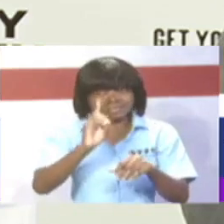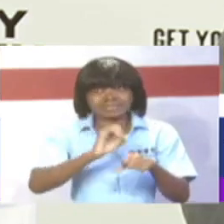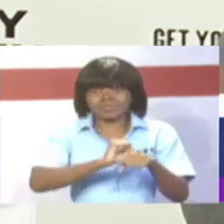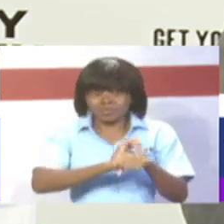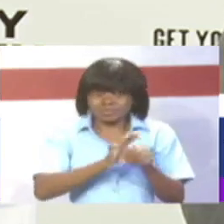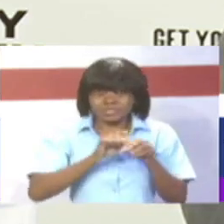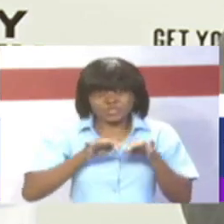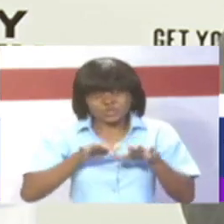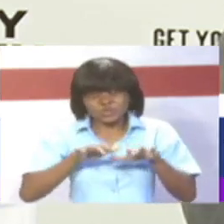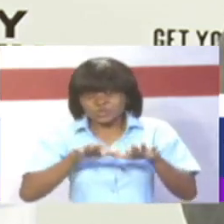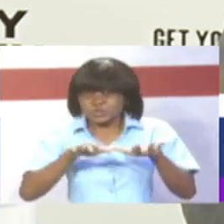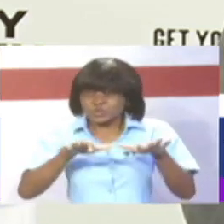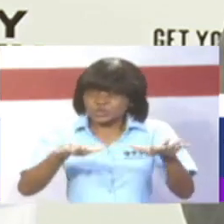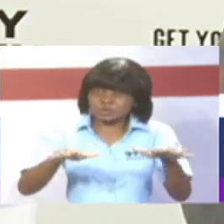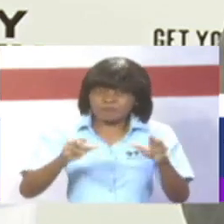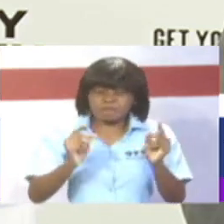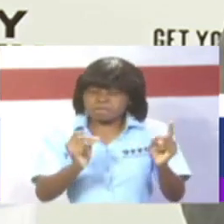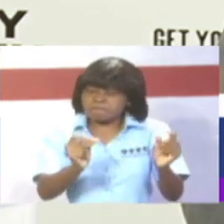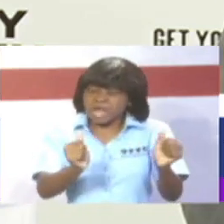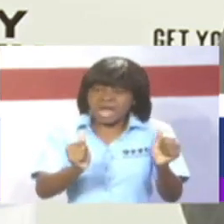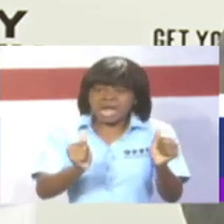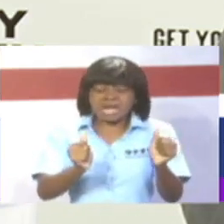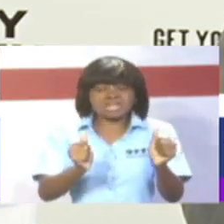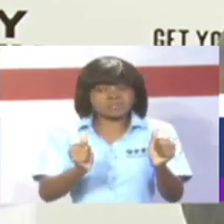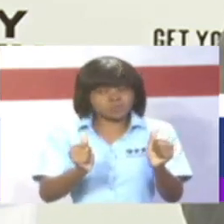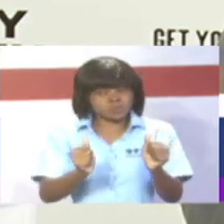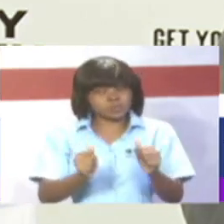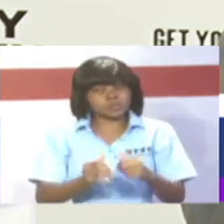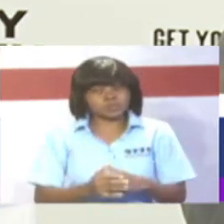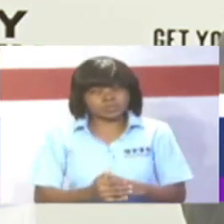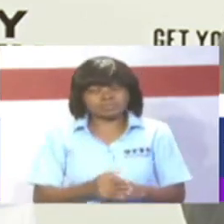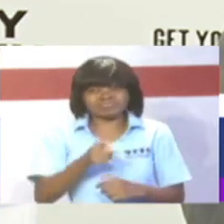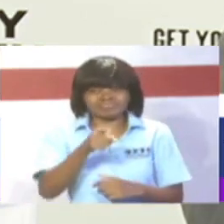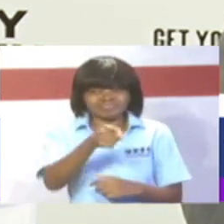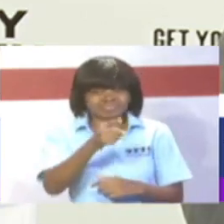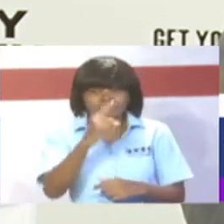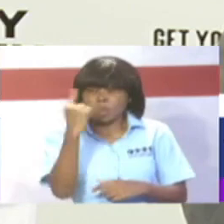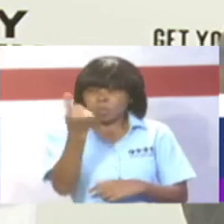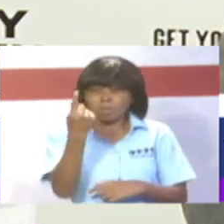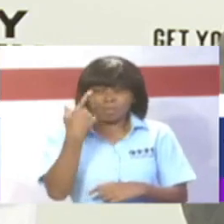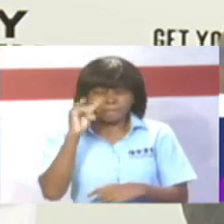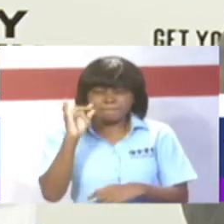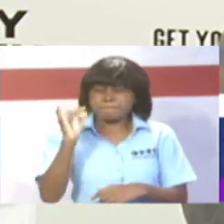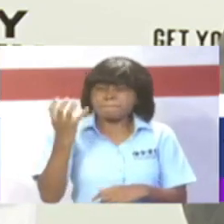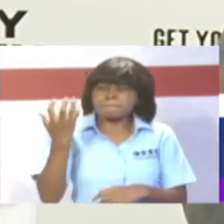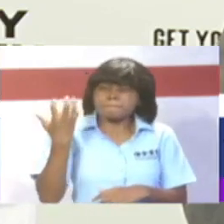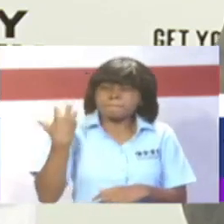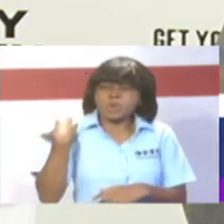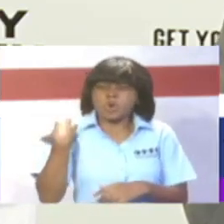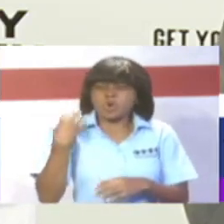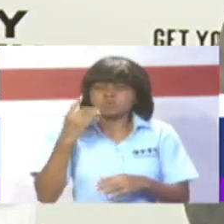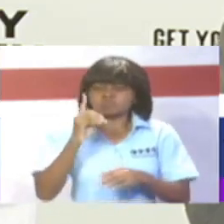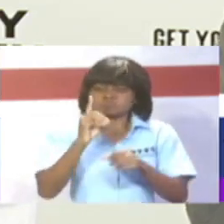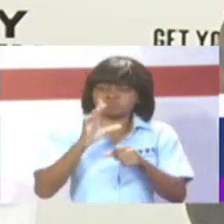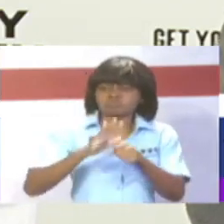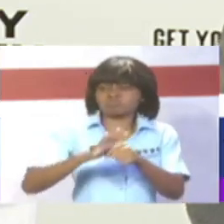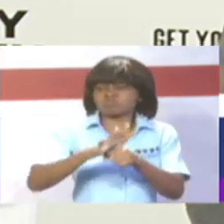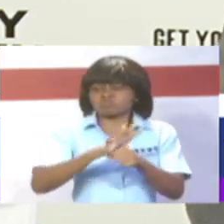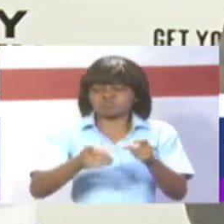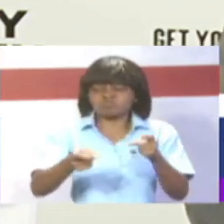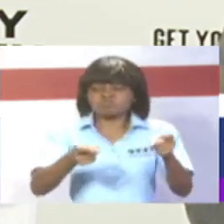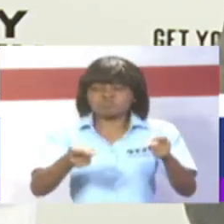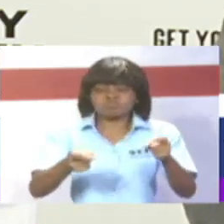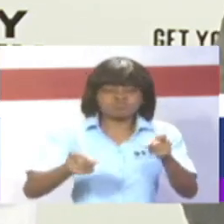dominant circulating variant. While we wouldn't yet say that that is the case, it is very likely to become the case because the